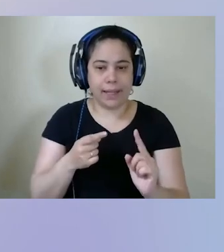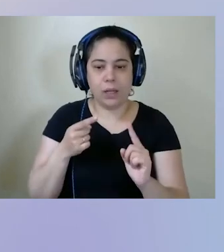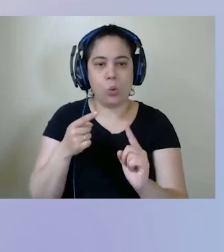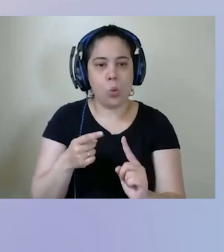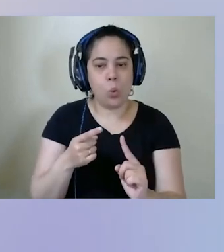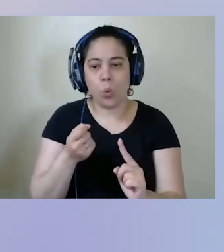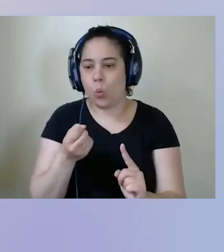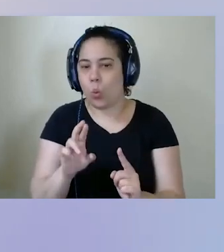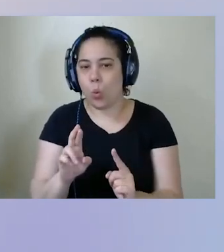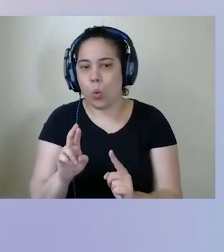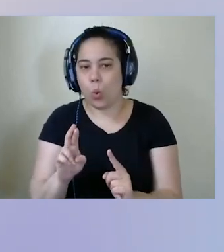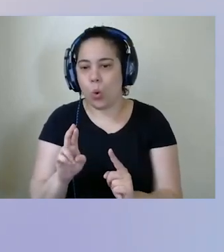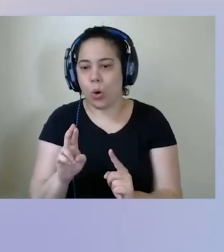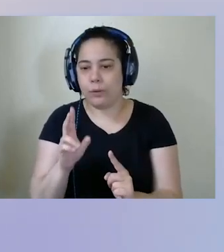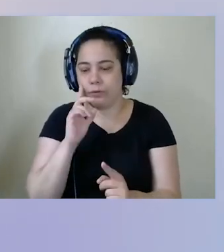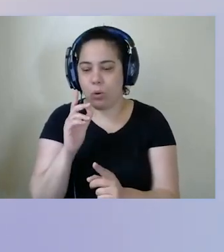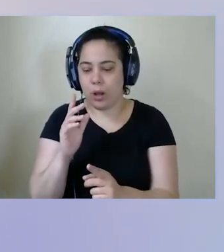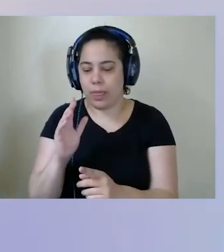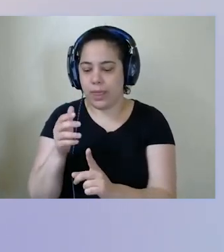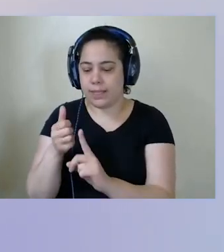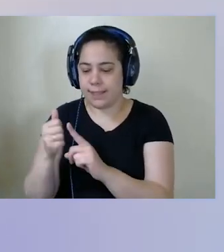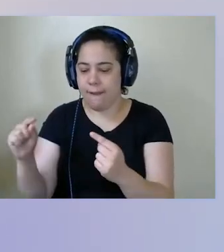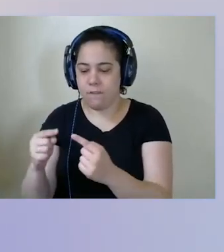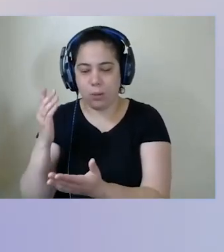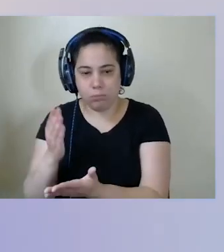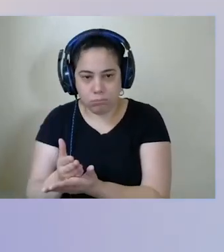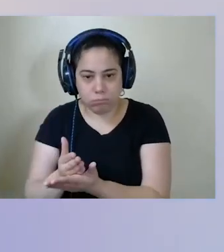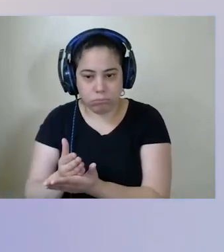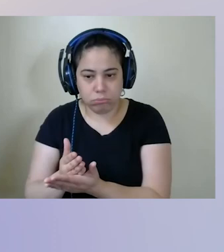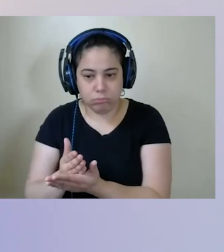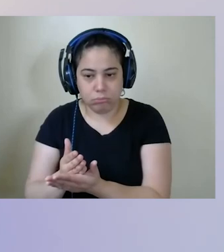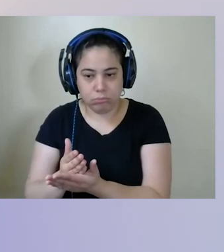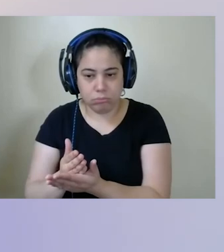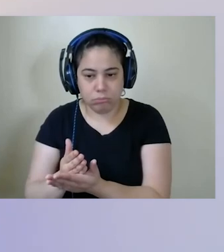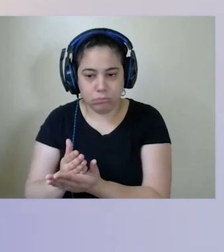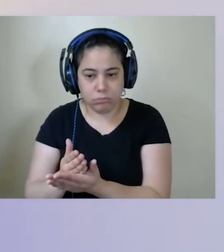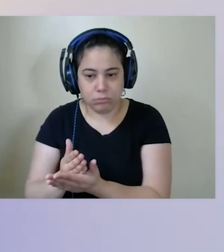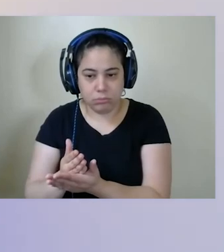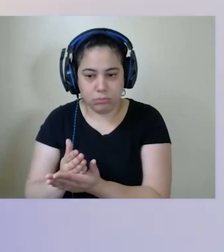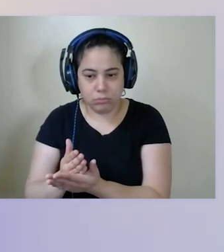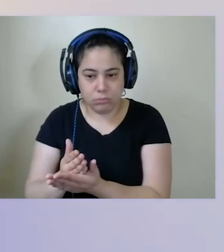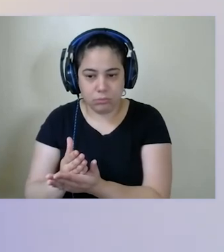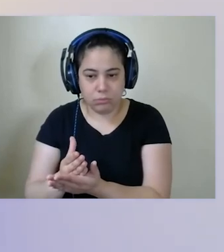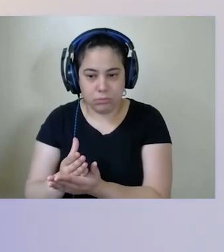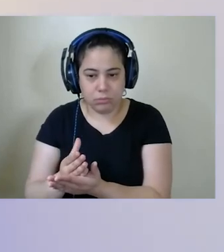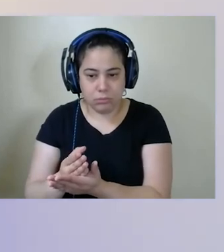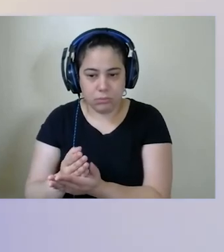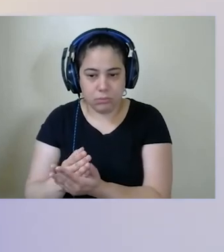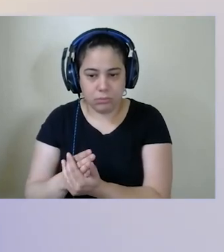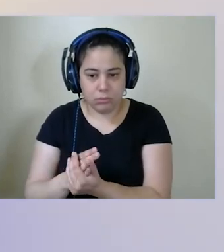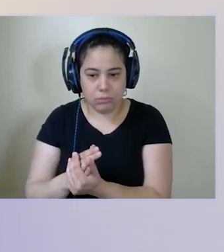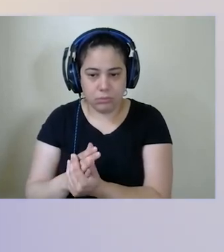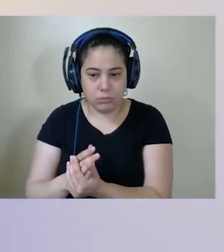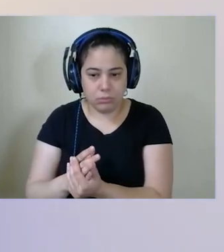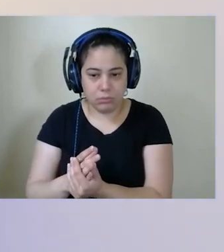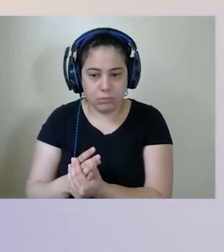or you know, it's to stop self-harm, or it's to, you know, be able to have an intimate relationship with your